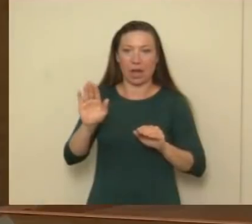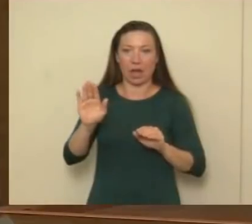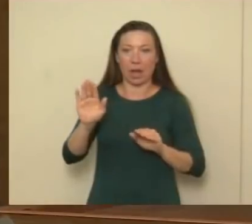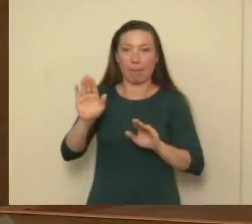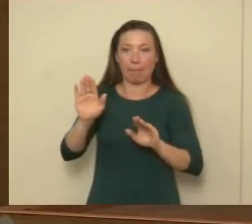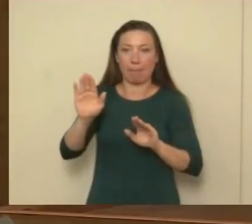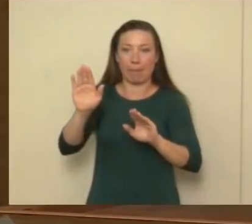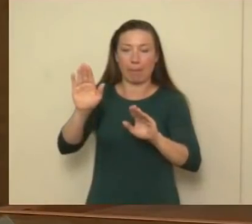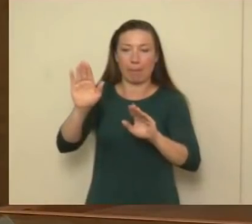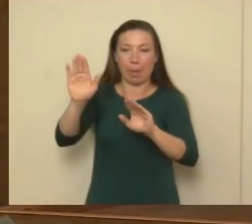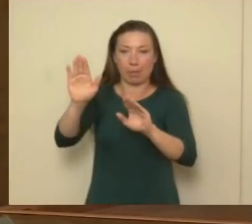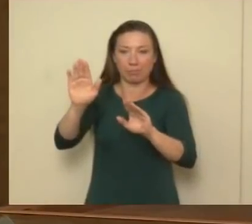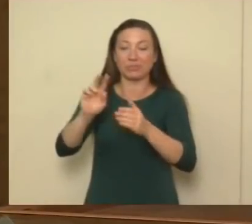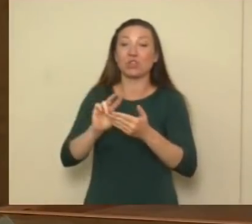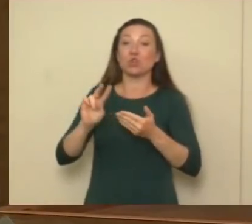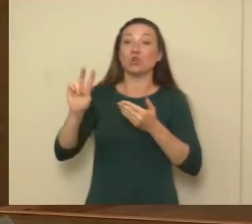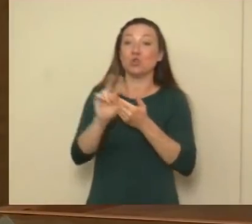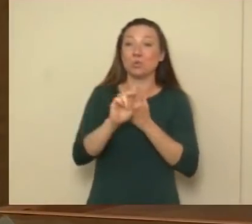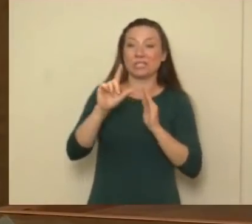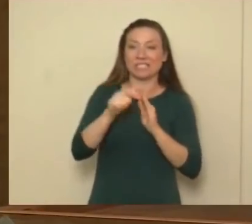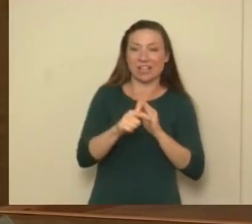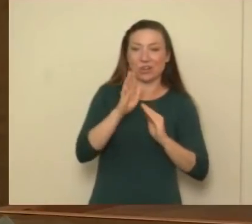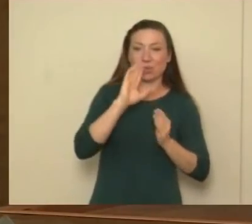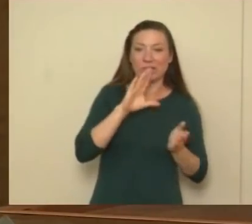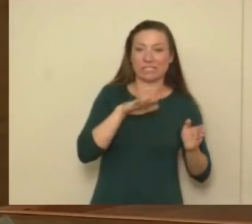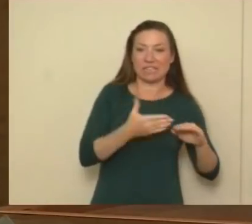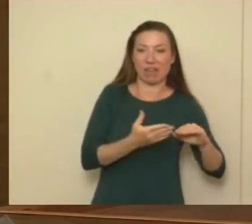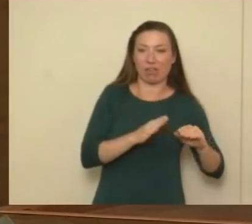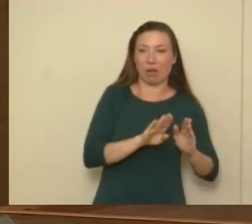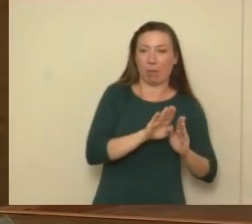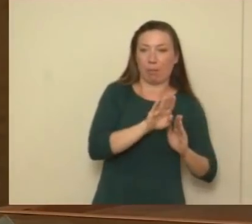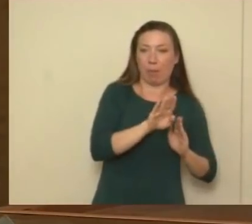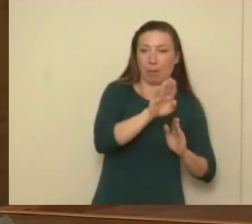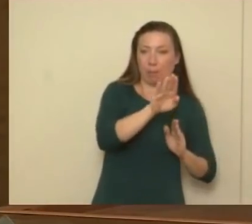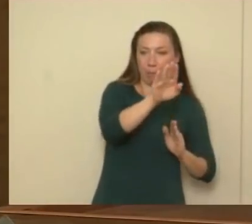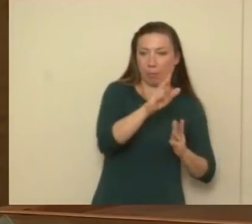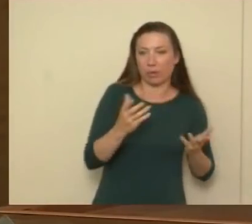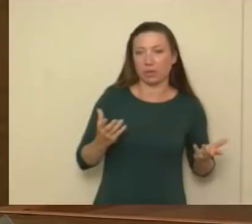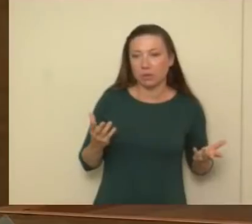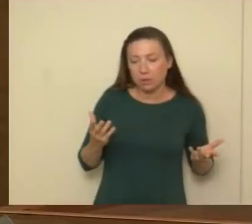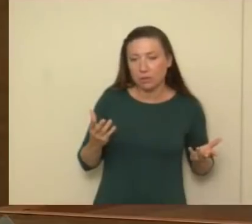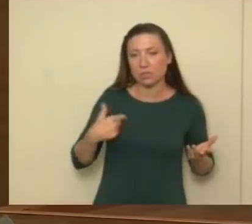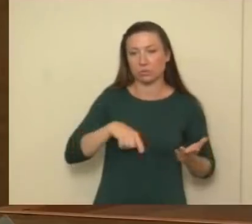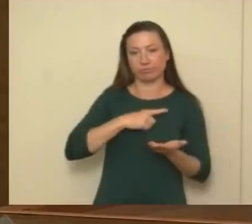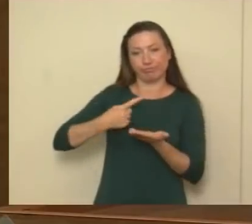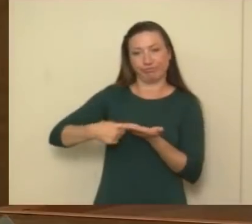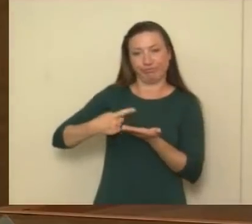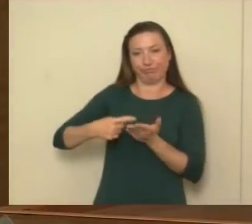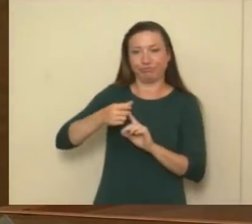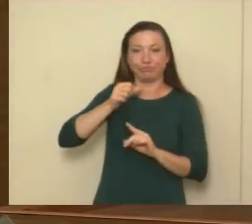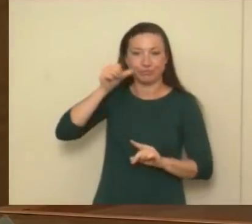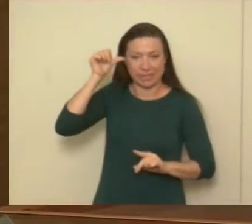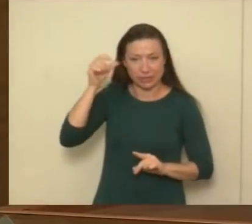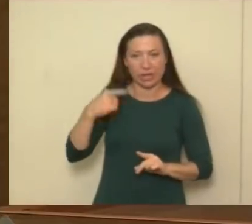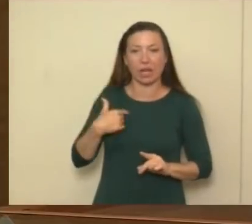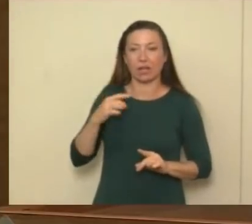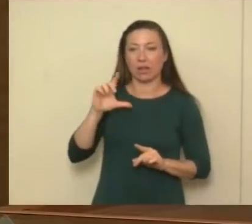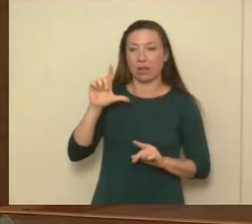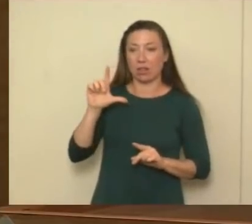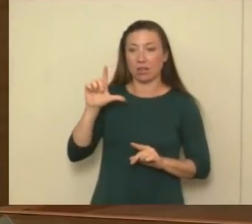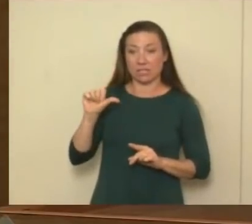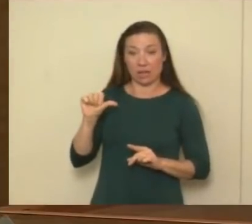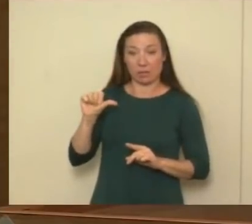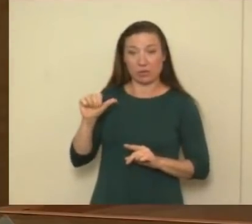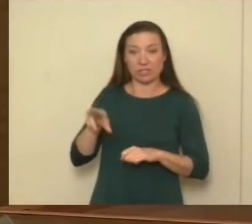in deaths. So we were talking about that yesterday. That's a common observation. Los Alamos National Lab has been studying this all over the whole